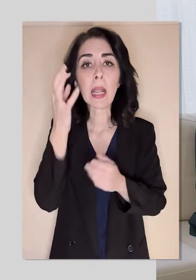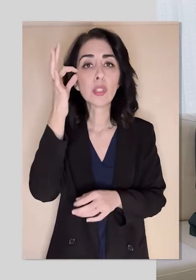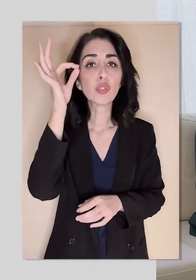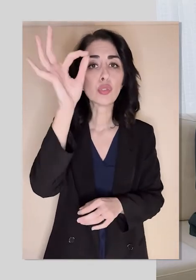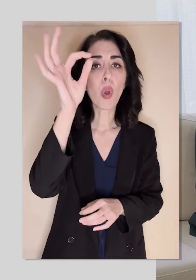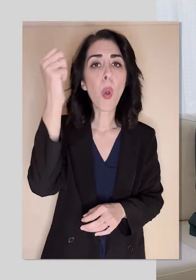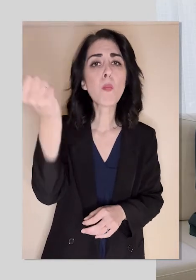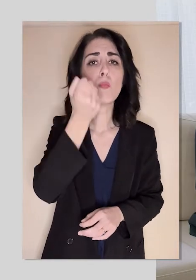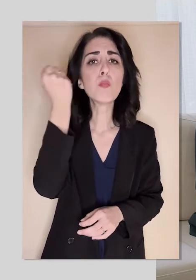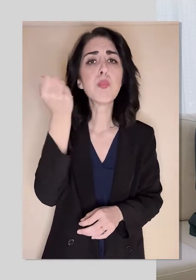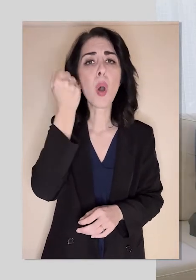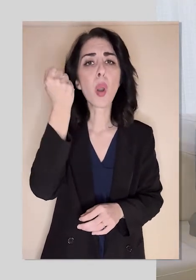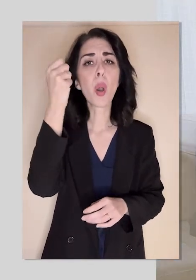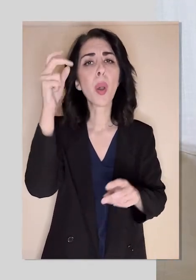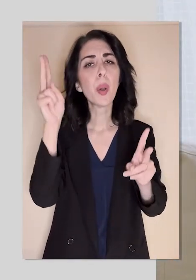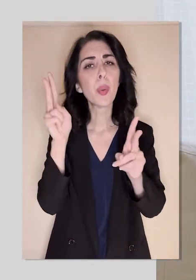to stop the pain?